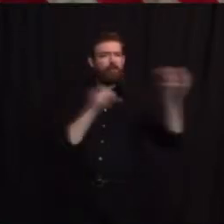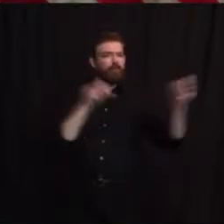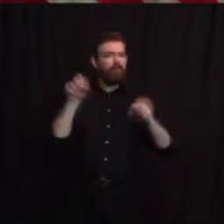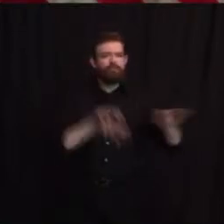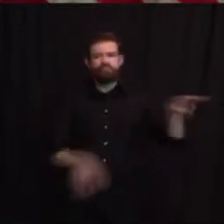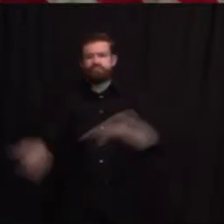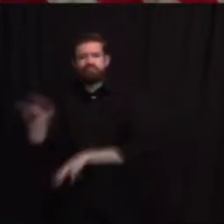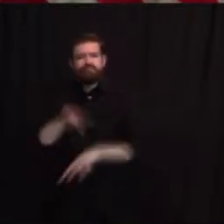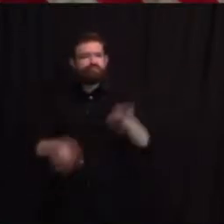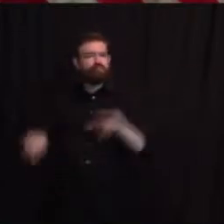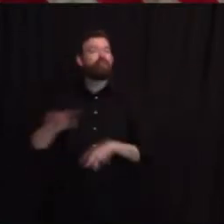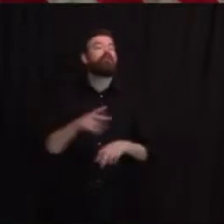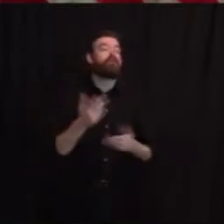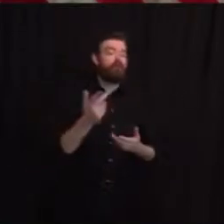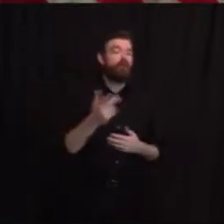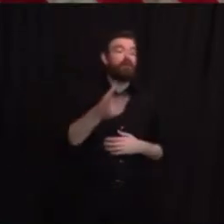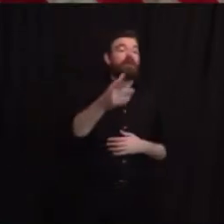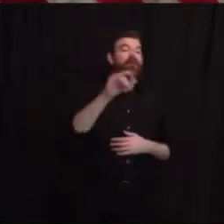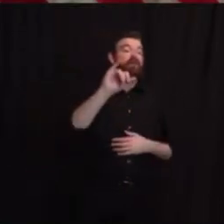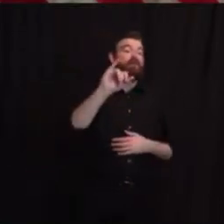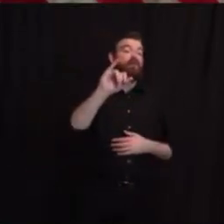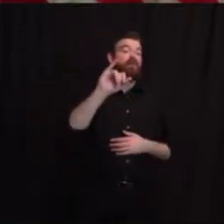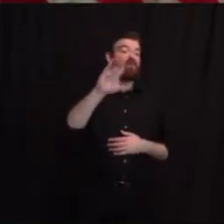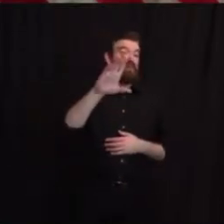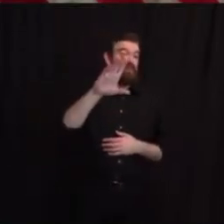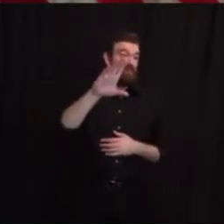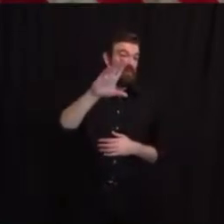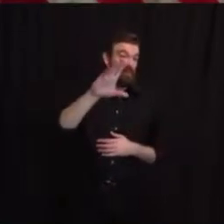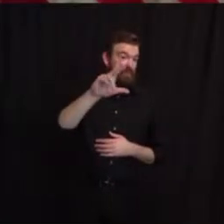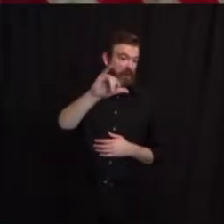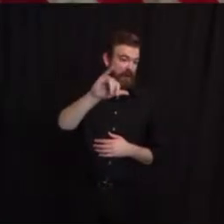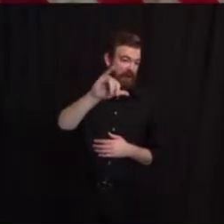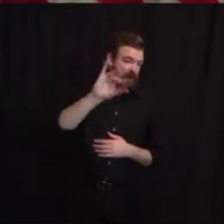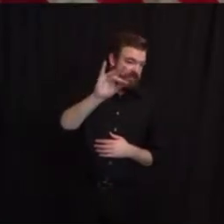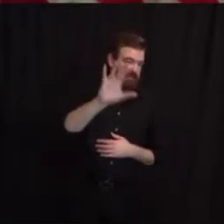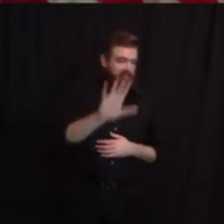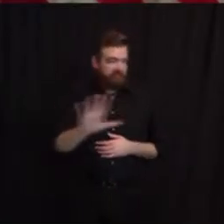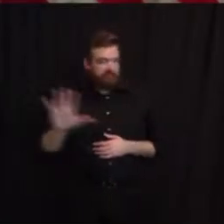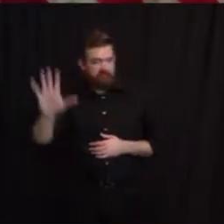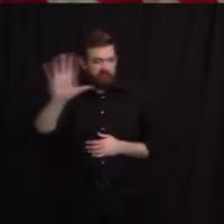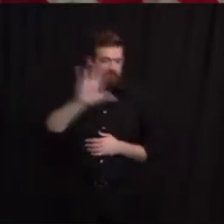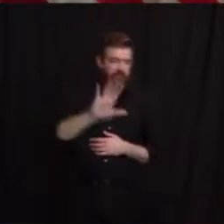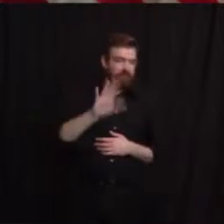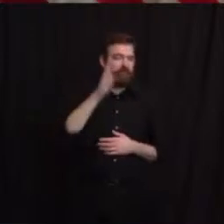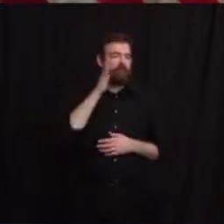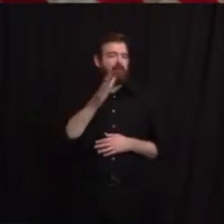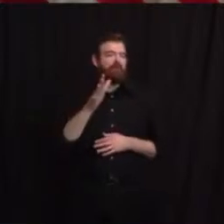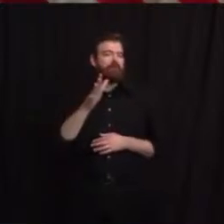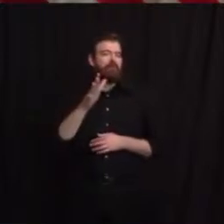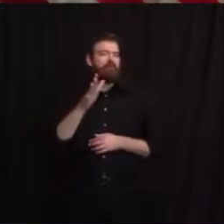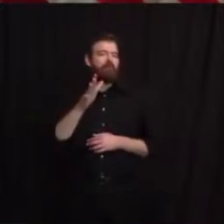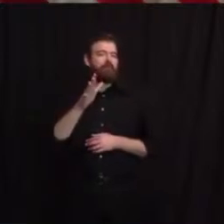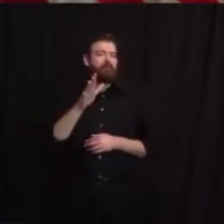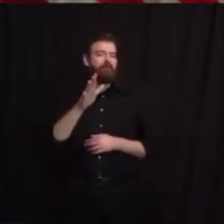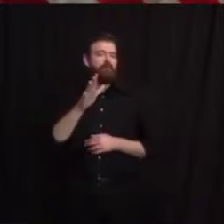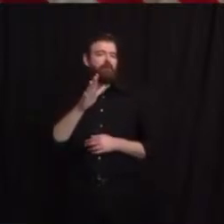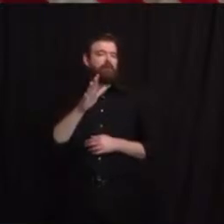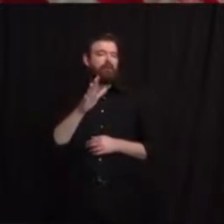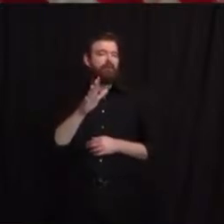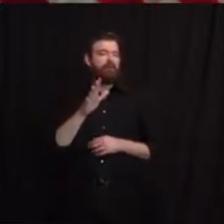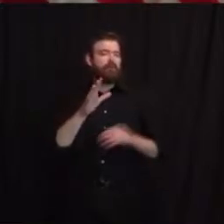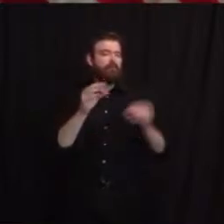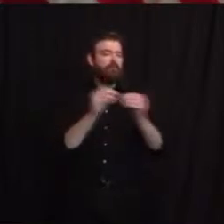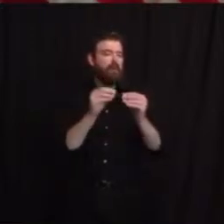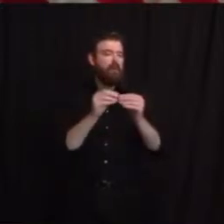neighborhood, I think we want to go through with you, and Judy, tell me if you disagree, but I think we've talked about it,